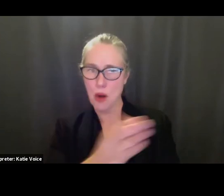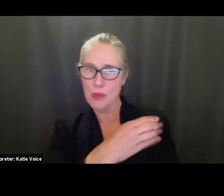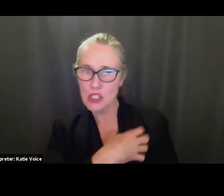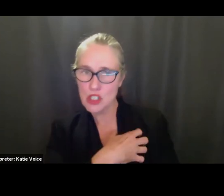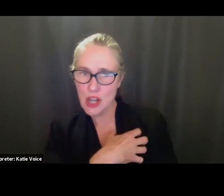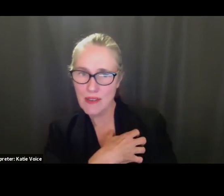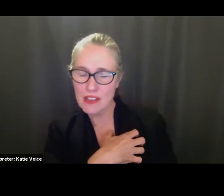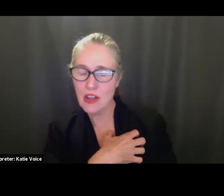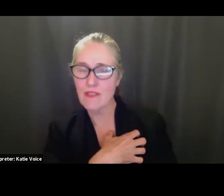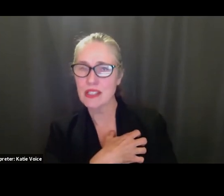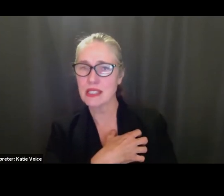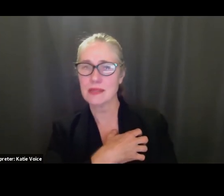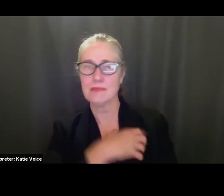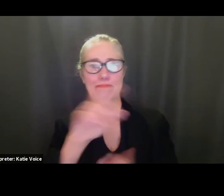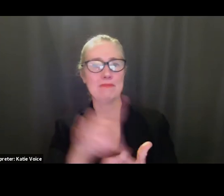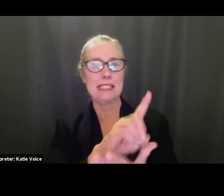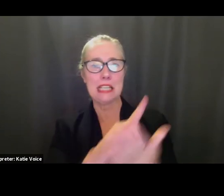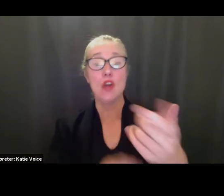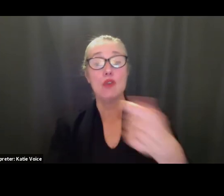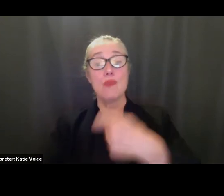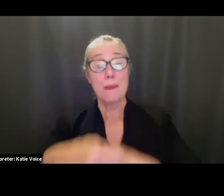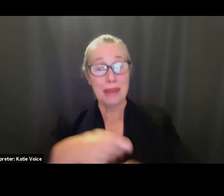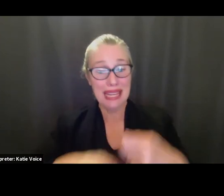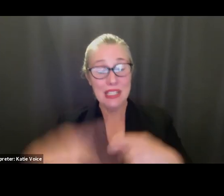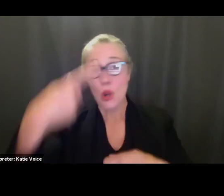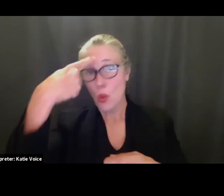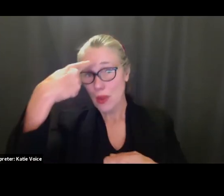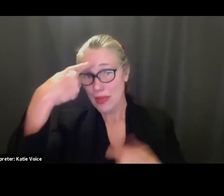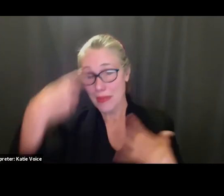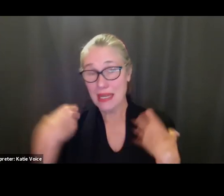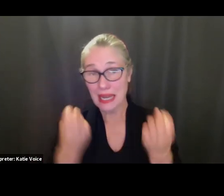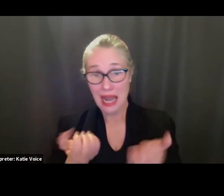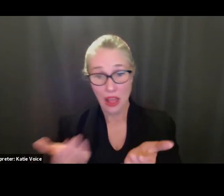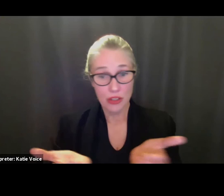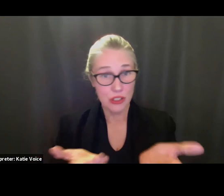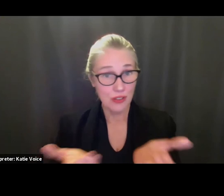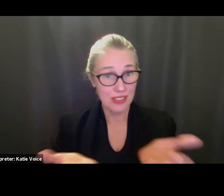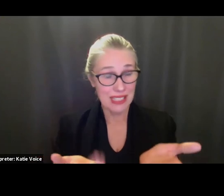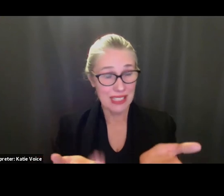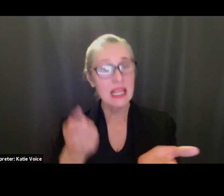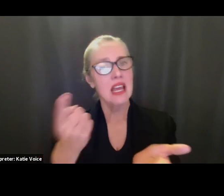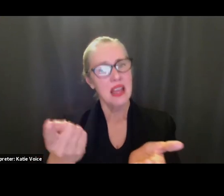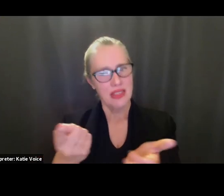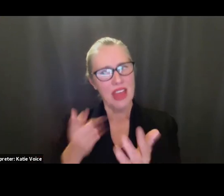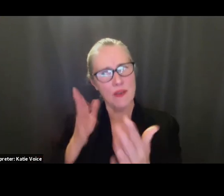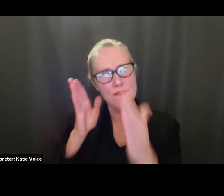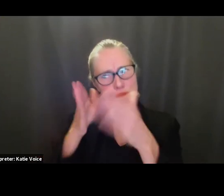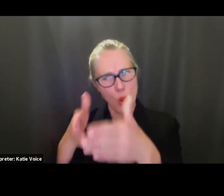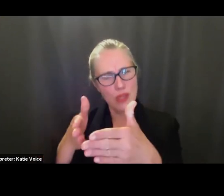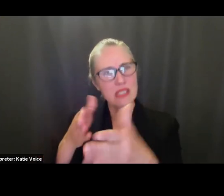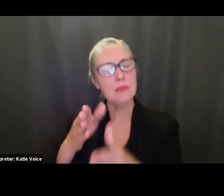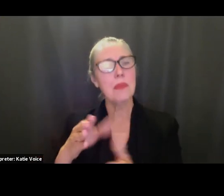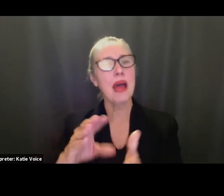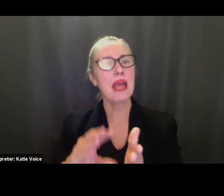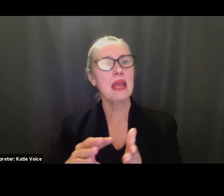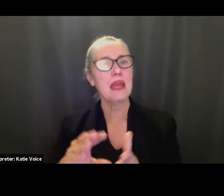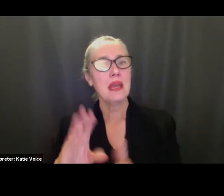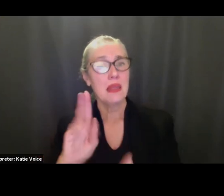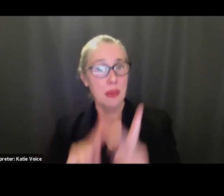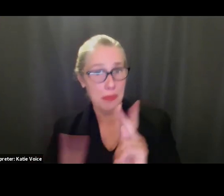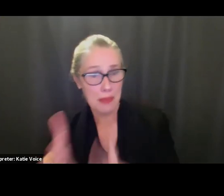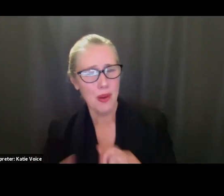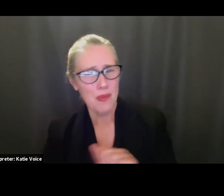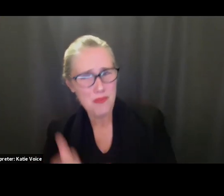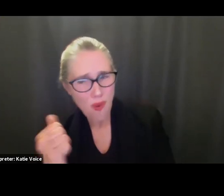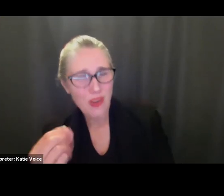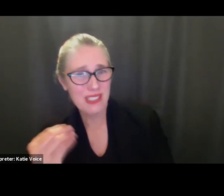office and to replace that with mental health services specifically ones that are curated for people who are most impacted by policing as suspense stated